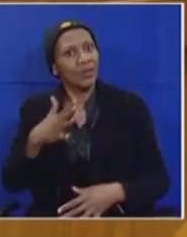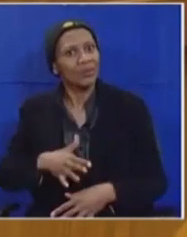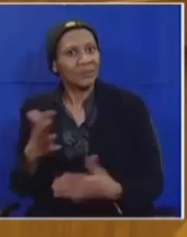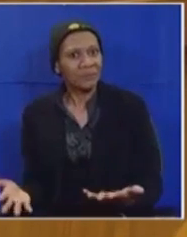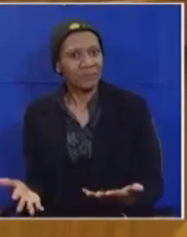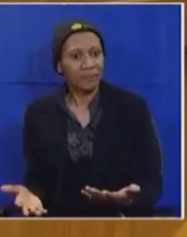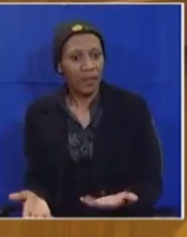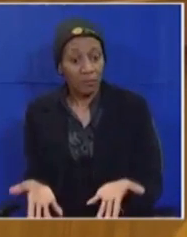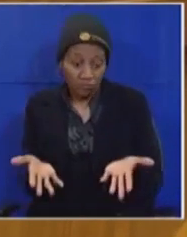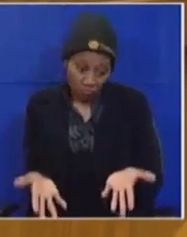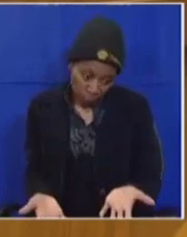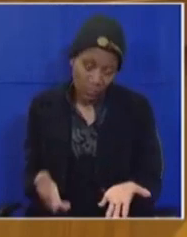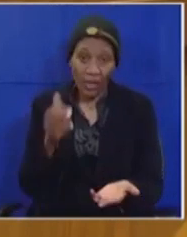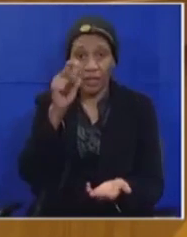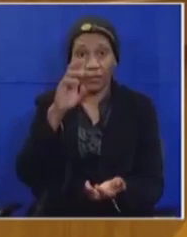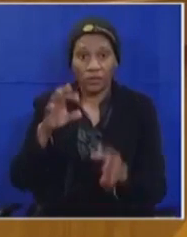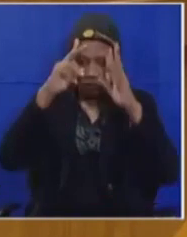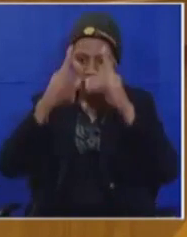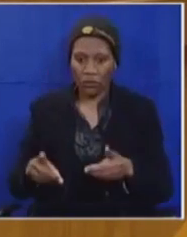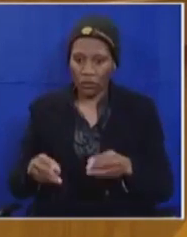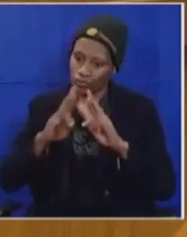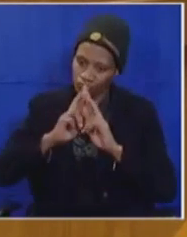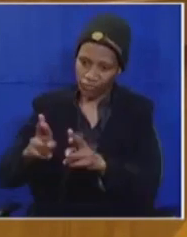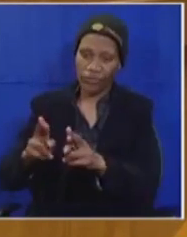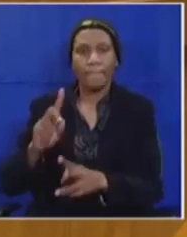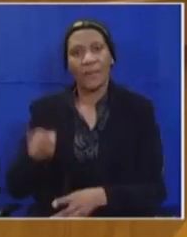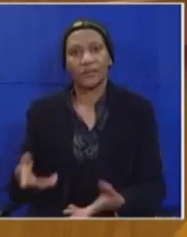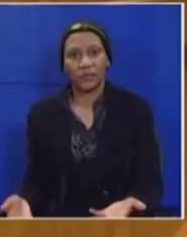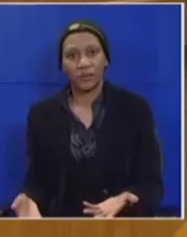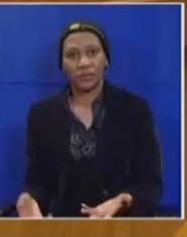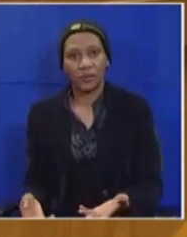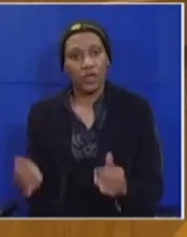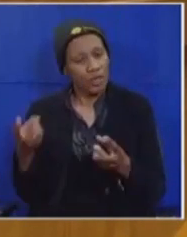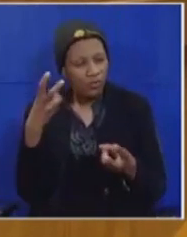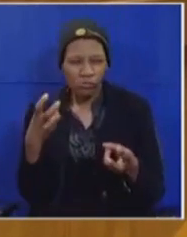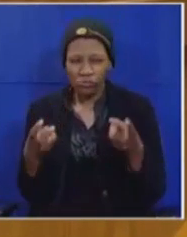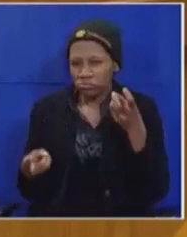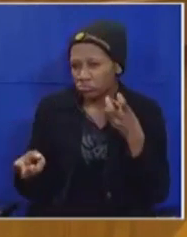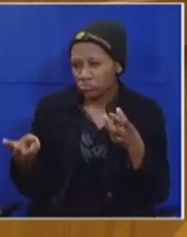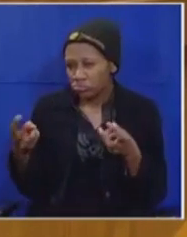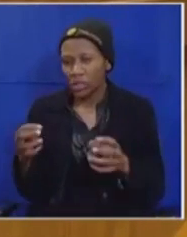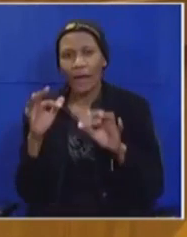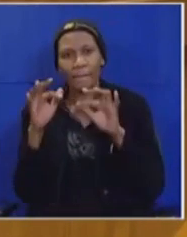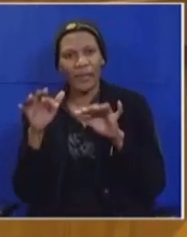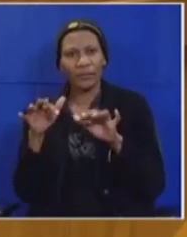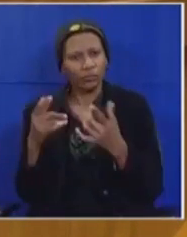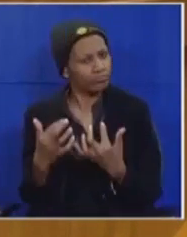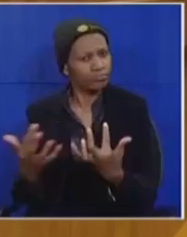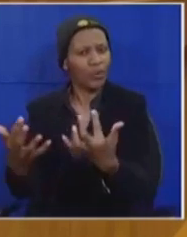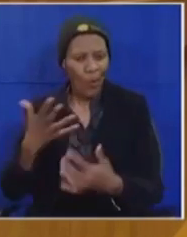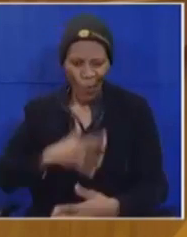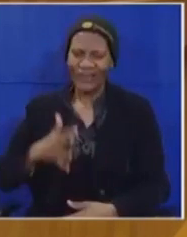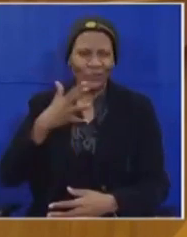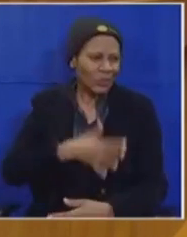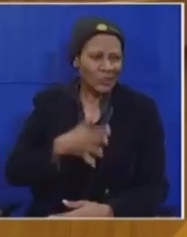ANC has had to respond to. Faced with the demand from our people, the deep quest for land